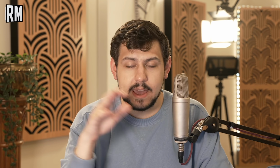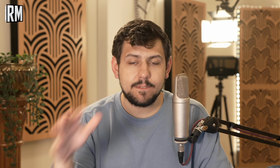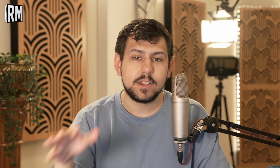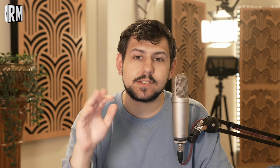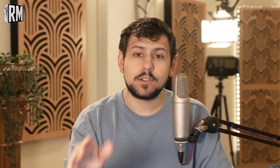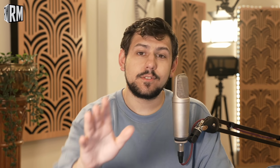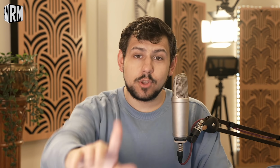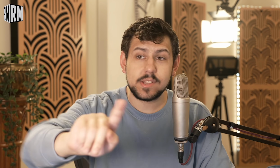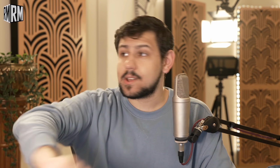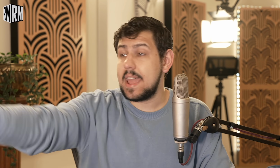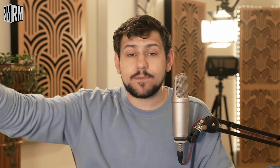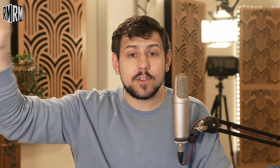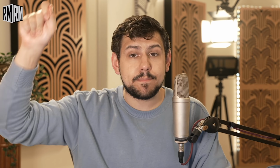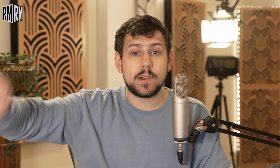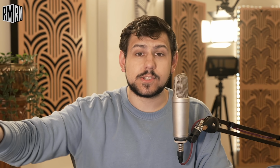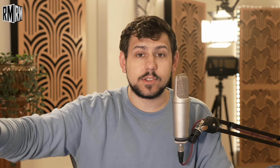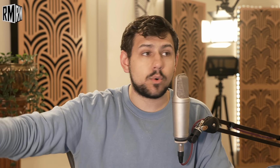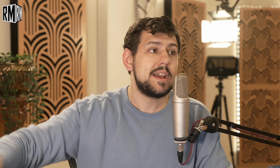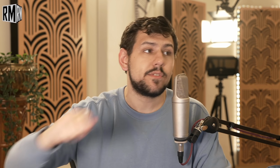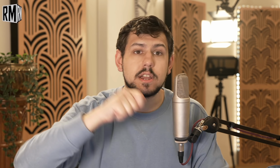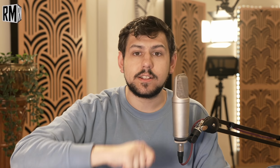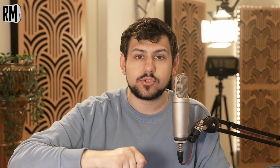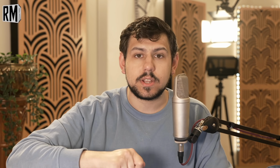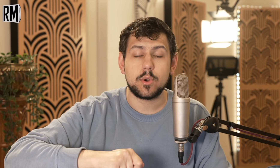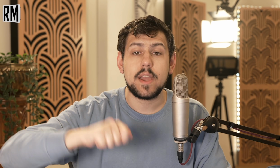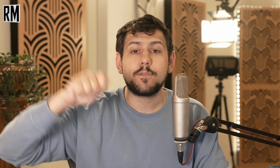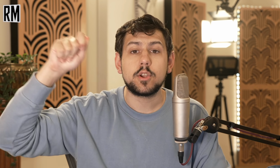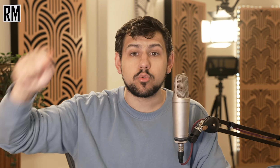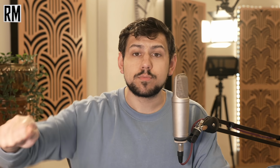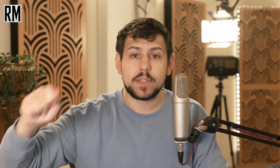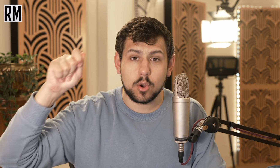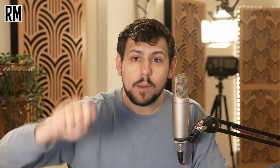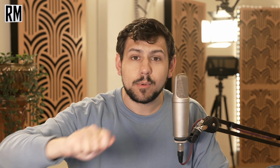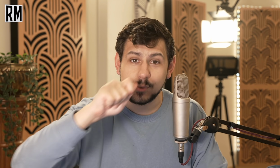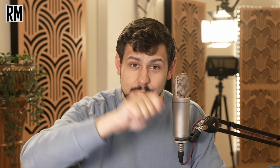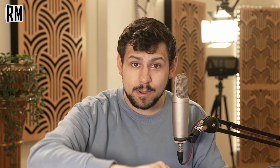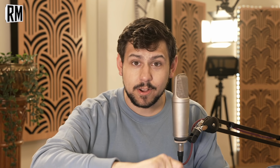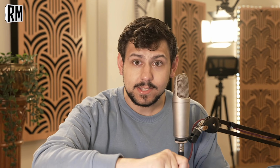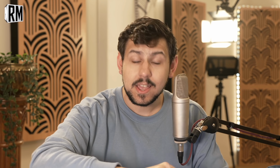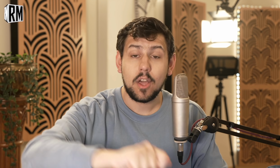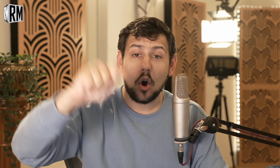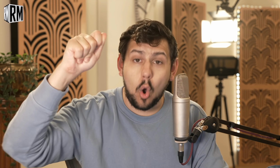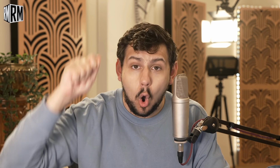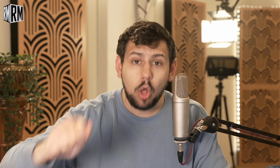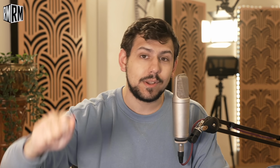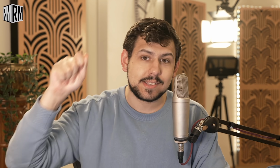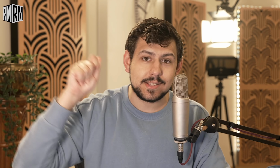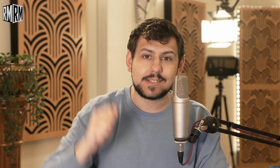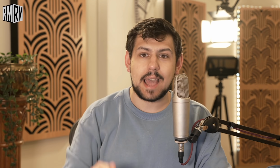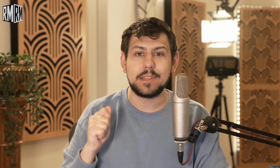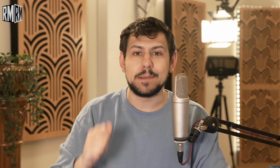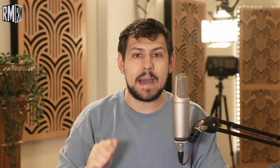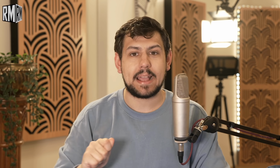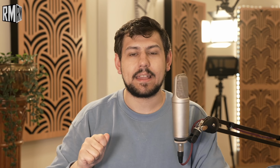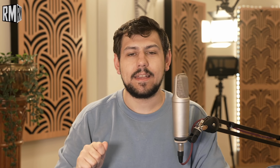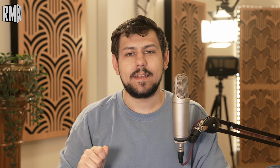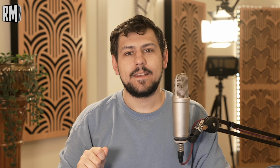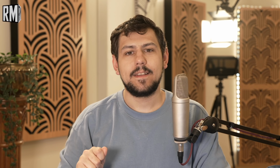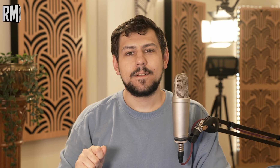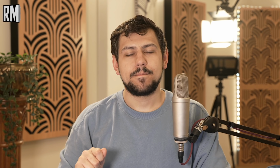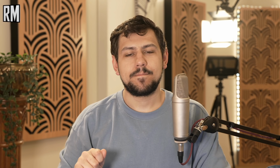Always. Notice how every person or every country or every group that cooperates with the Americans always gets stabbed in the back.